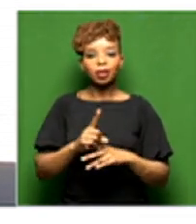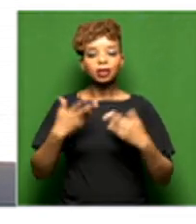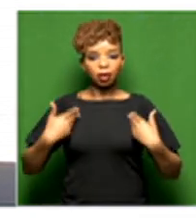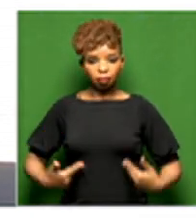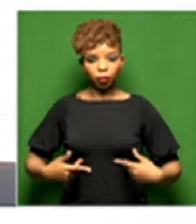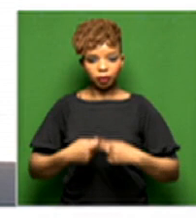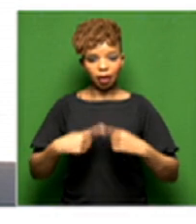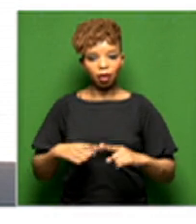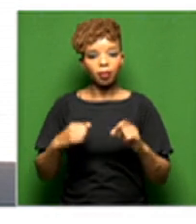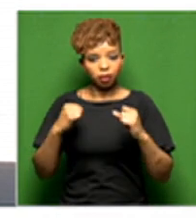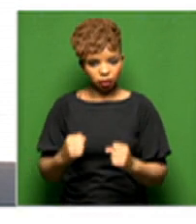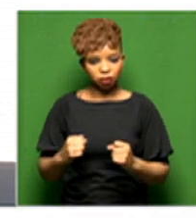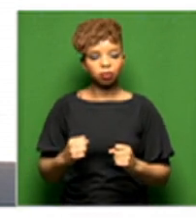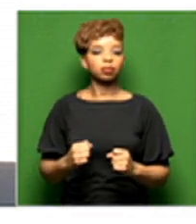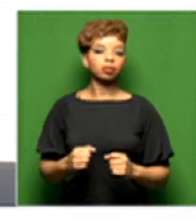overall health.